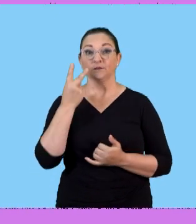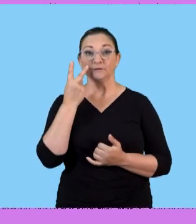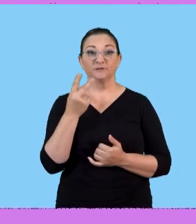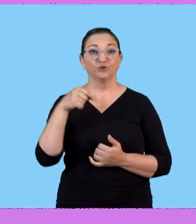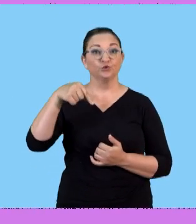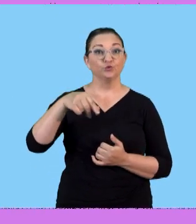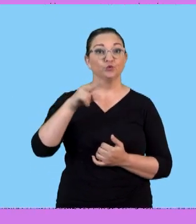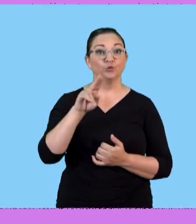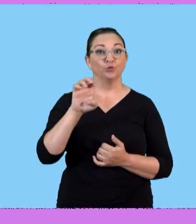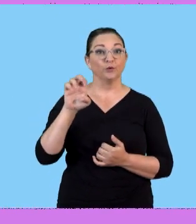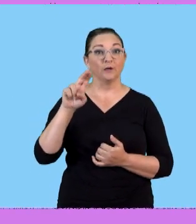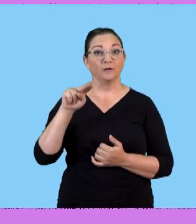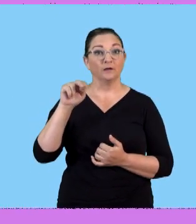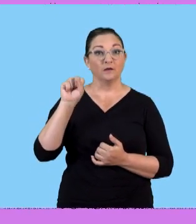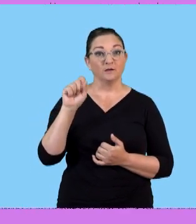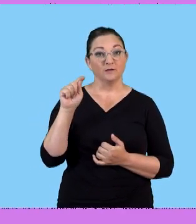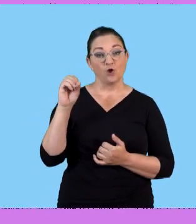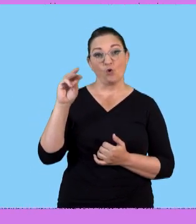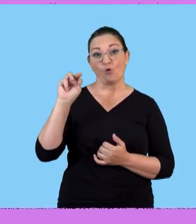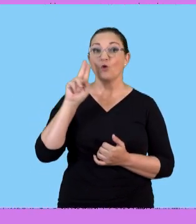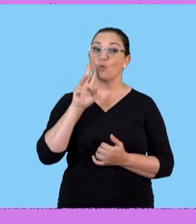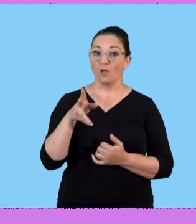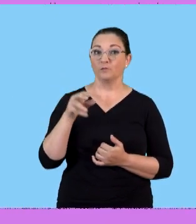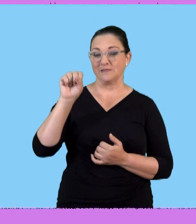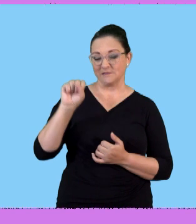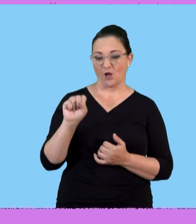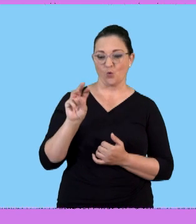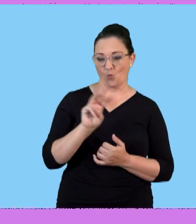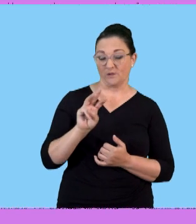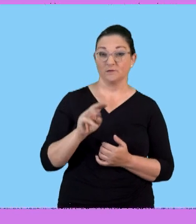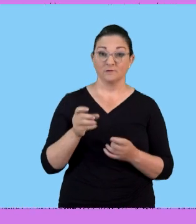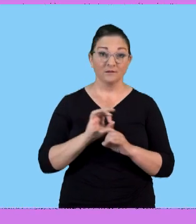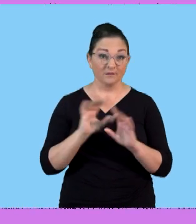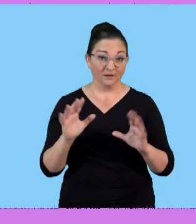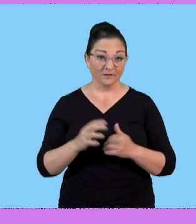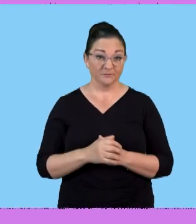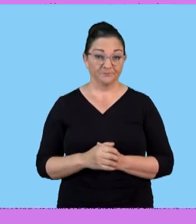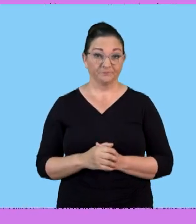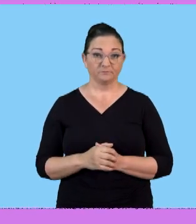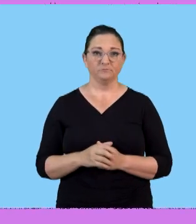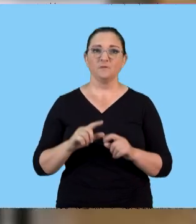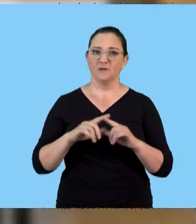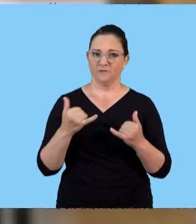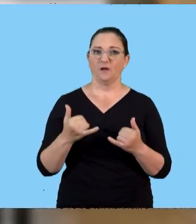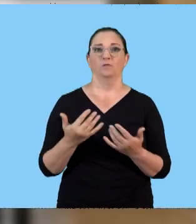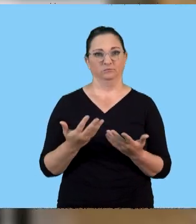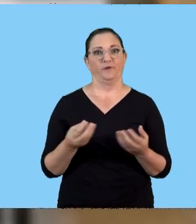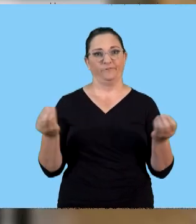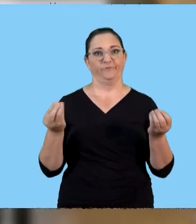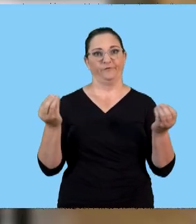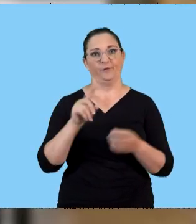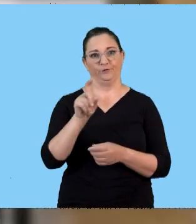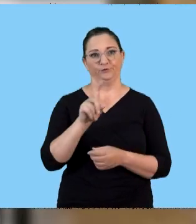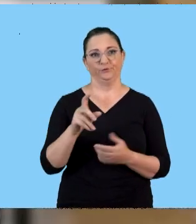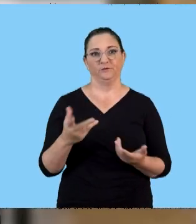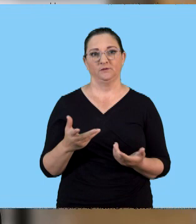be southwest of Port Shepstone. Guys, are we clear on that one? Please note this is also a very popular question. You